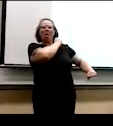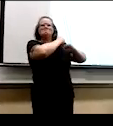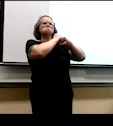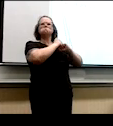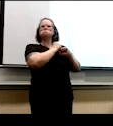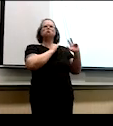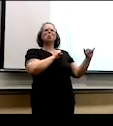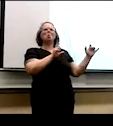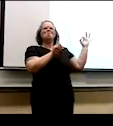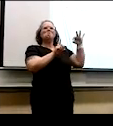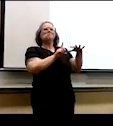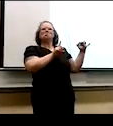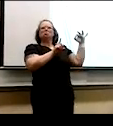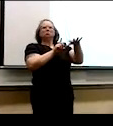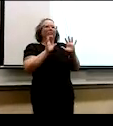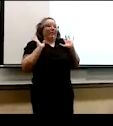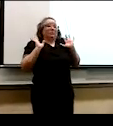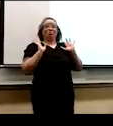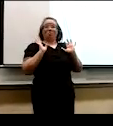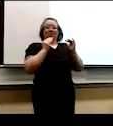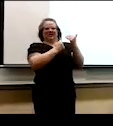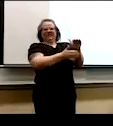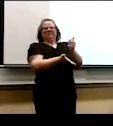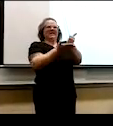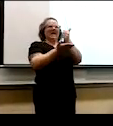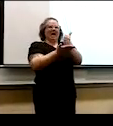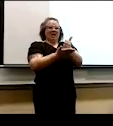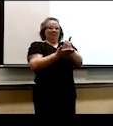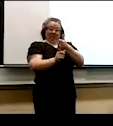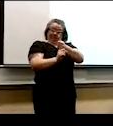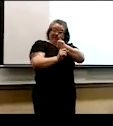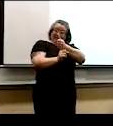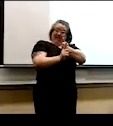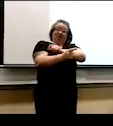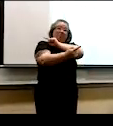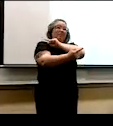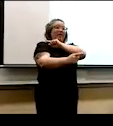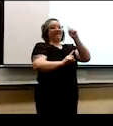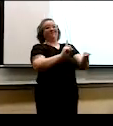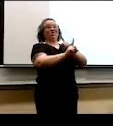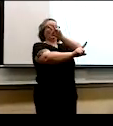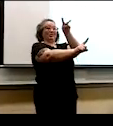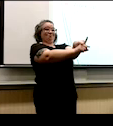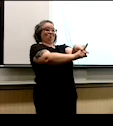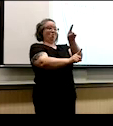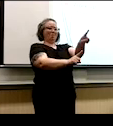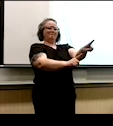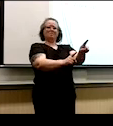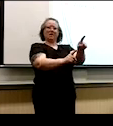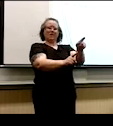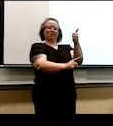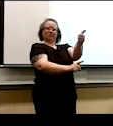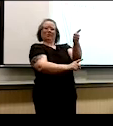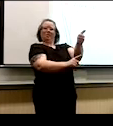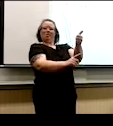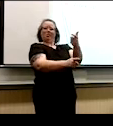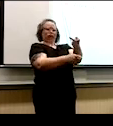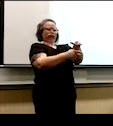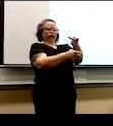was just needing a little bit of help with the self-care when I met him. And then I find my